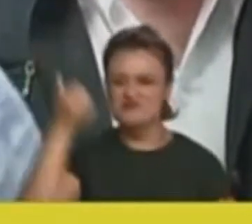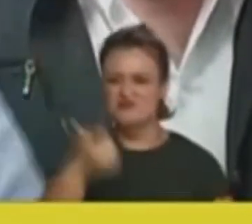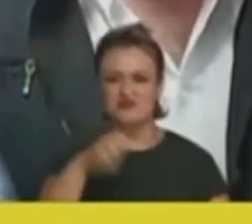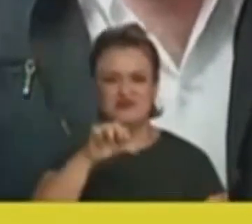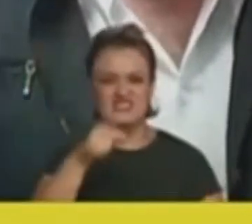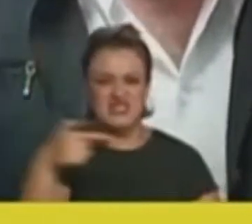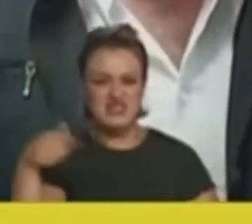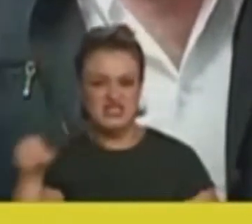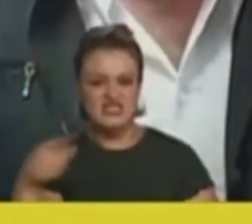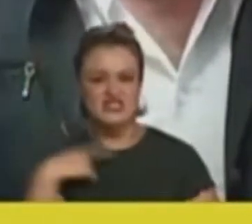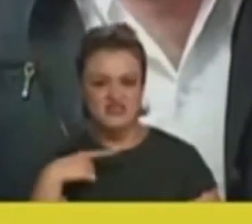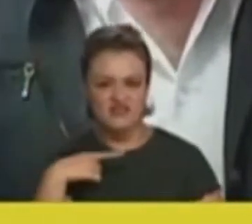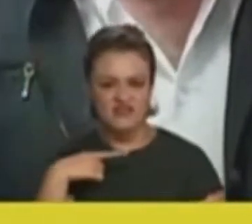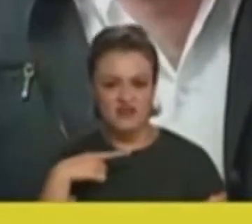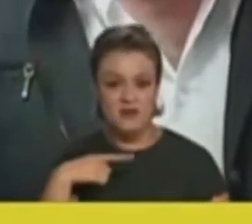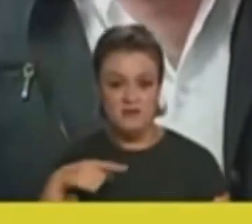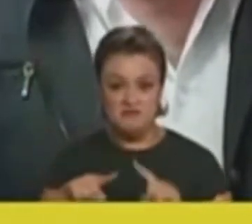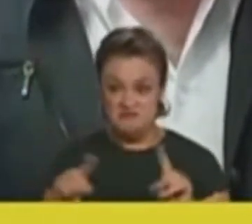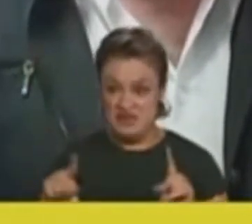would go